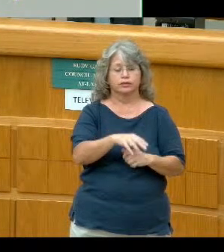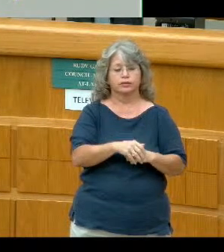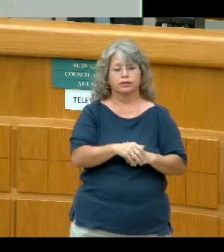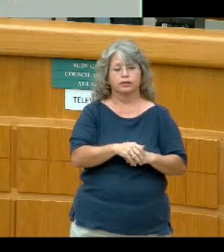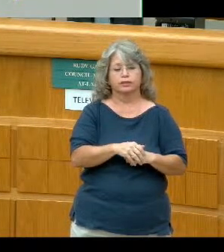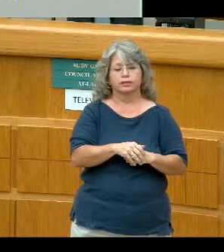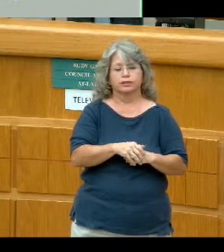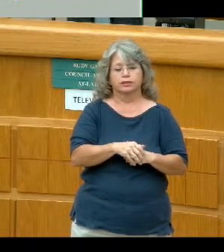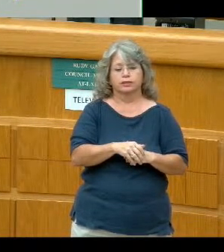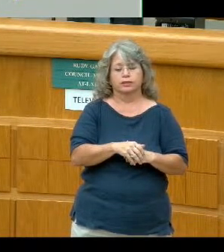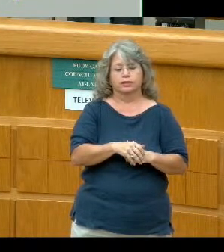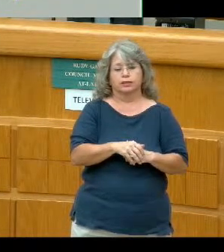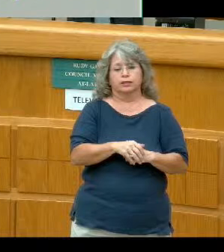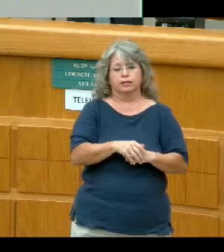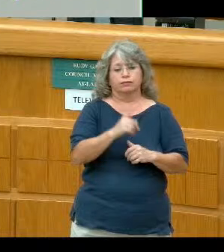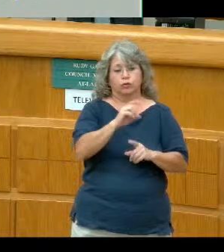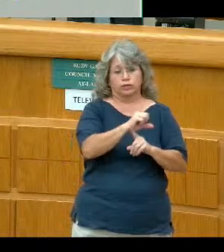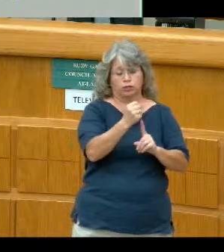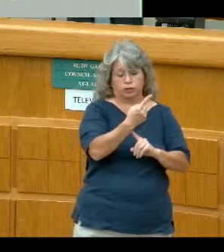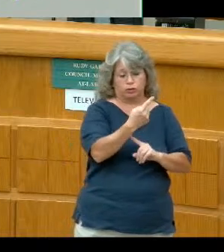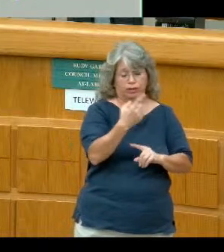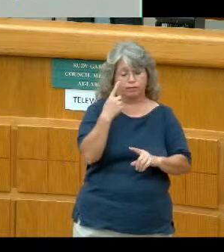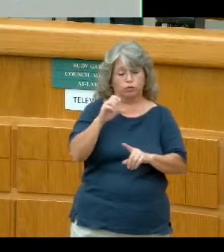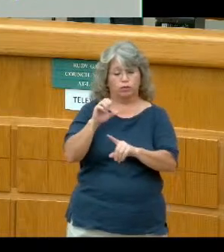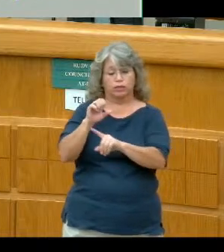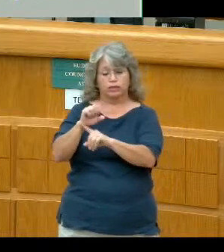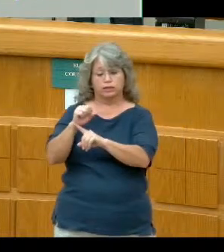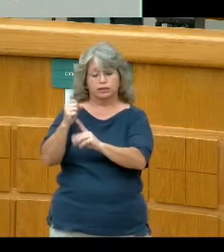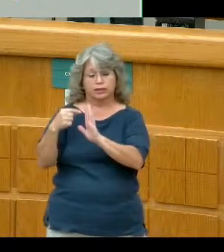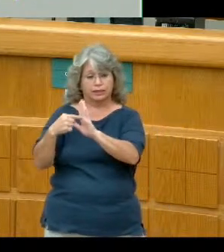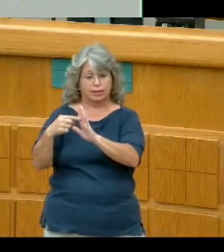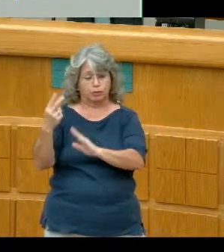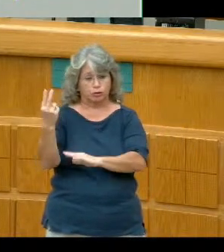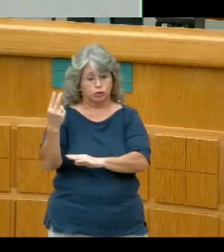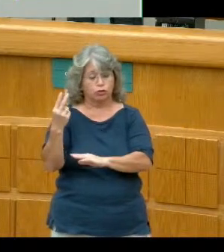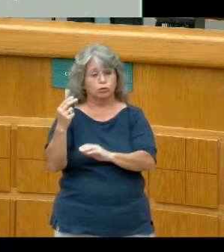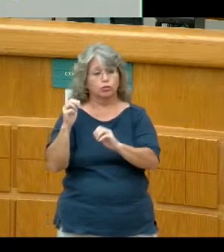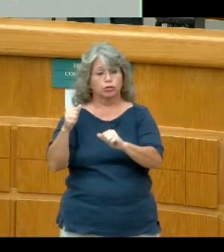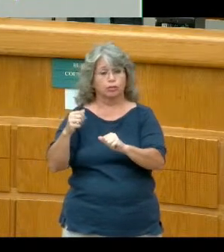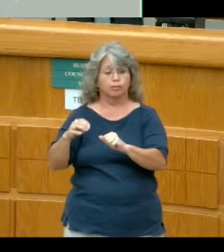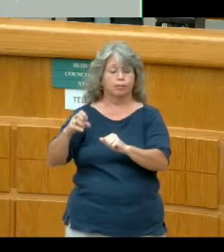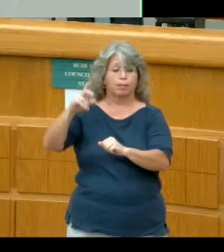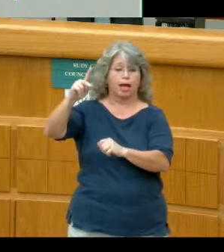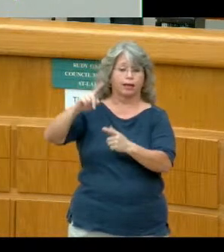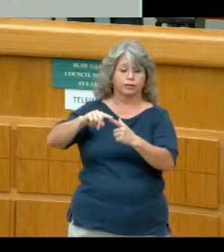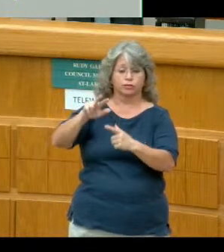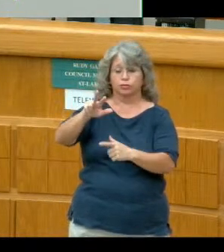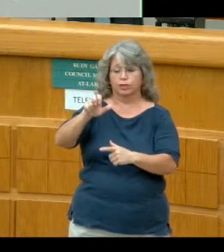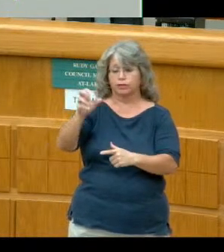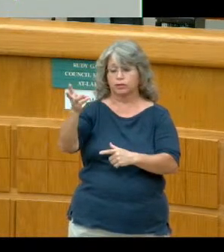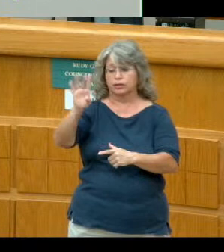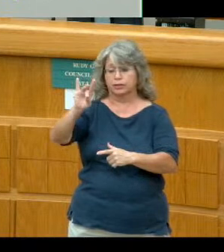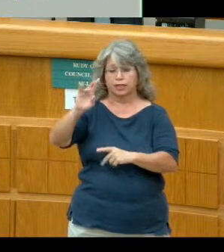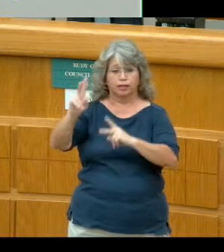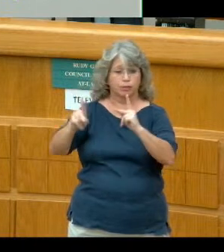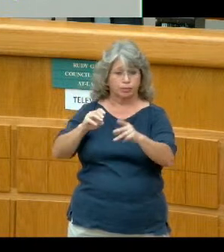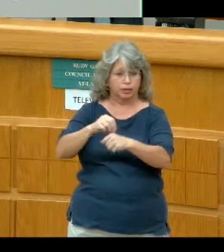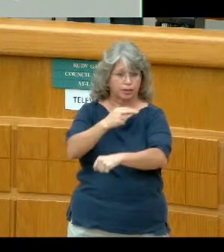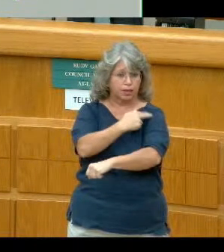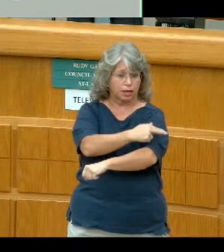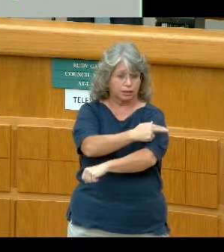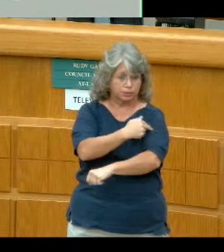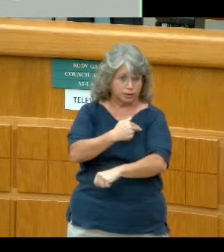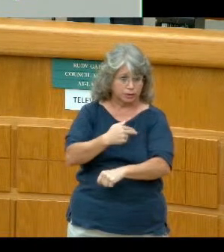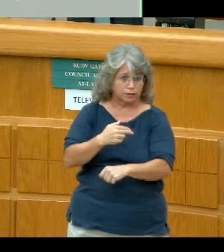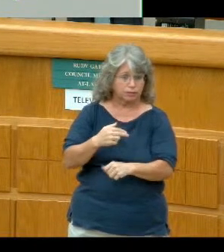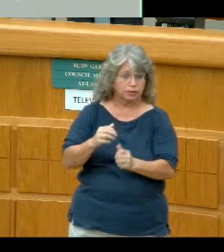and lower for scenario 1. And then scenario 2, it could go back up to 368 people in the hospital